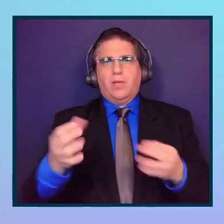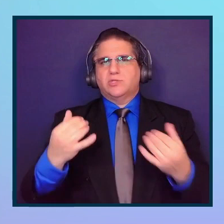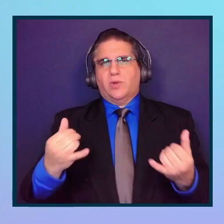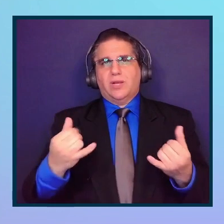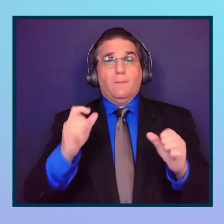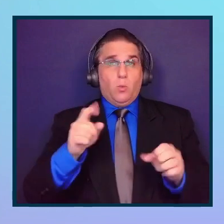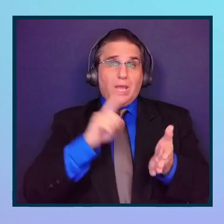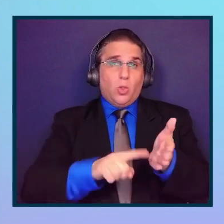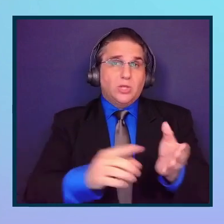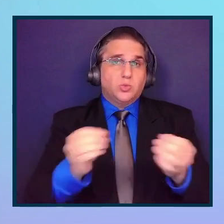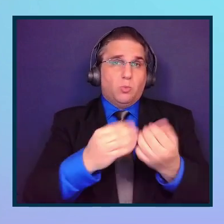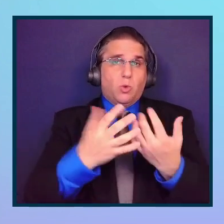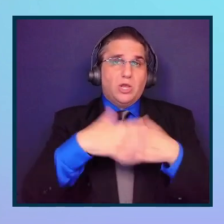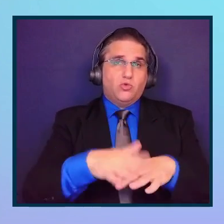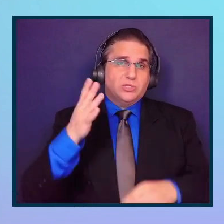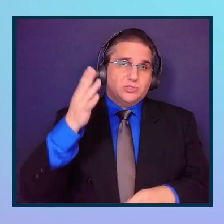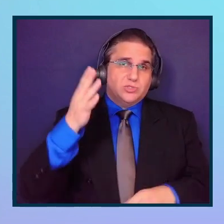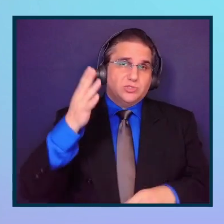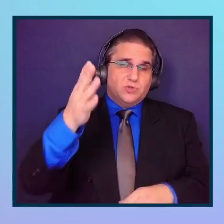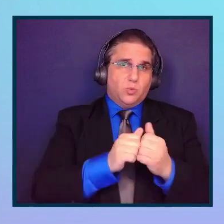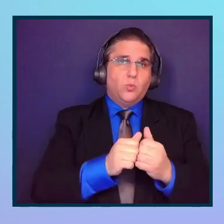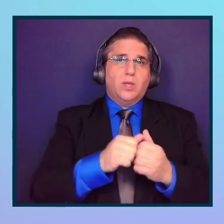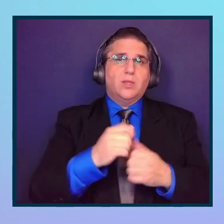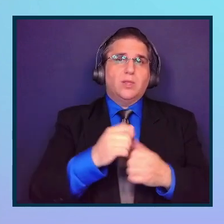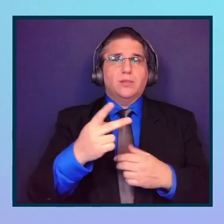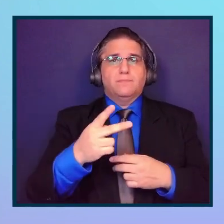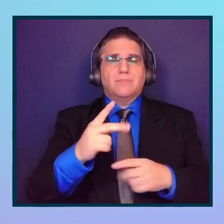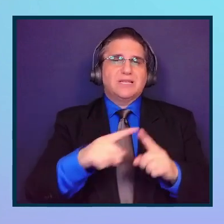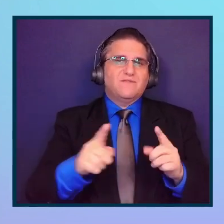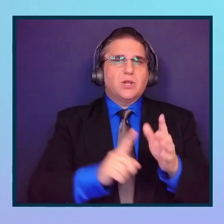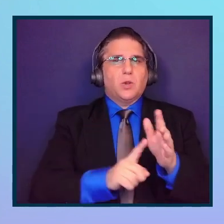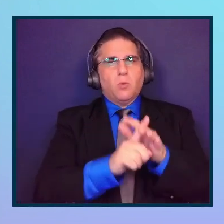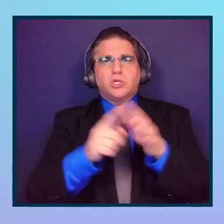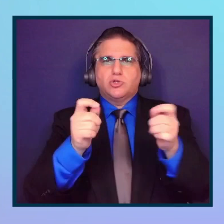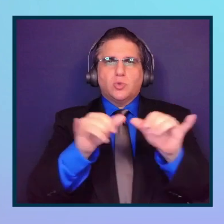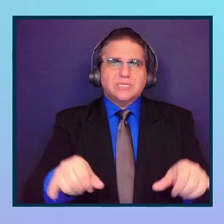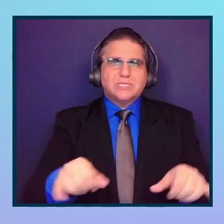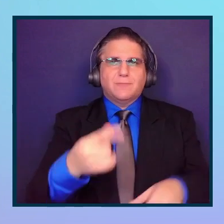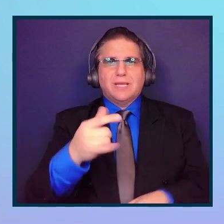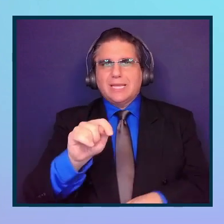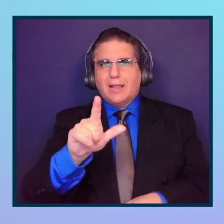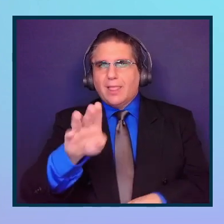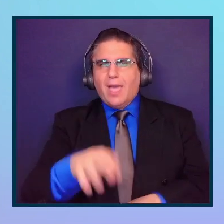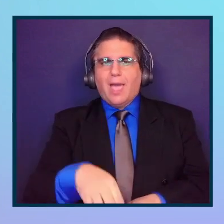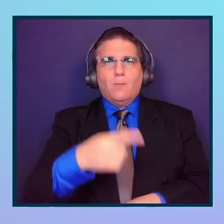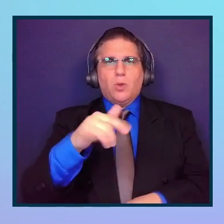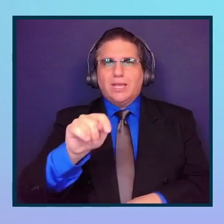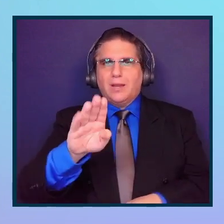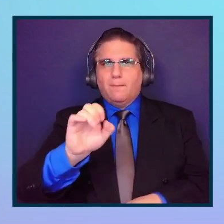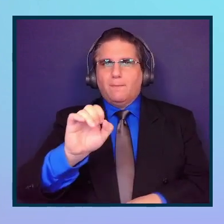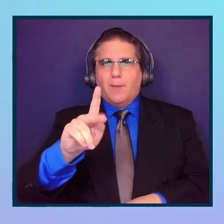into more integrations with version control systems like GitLab and also Bitbucket. So,